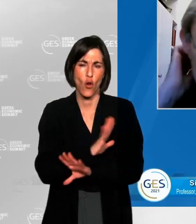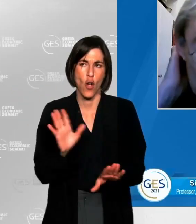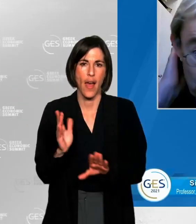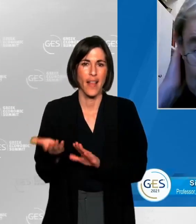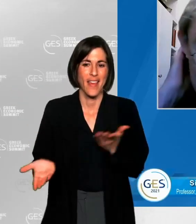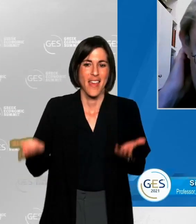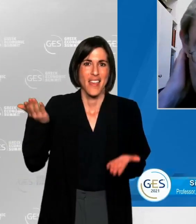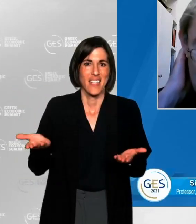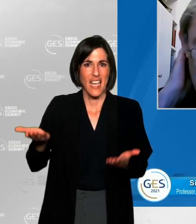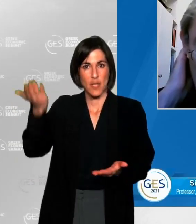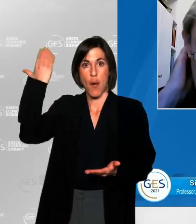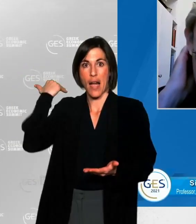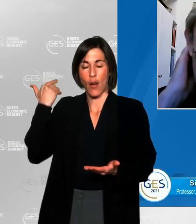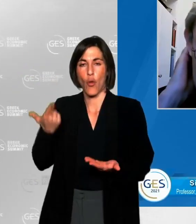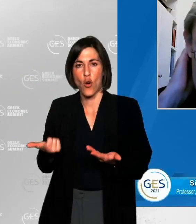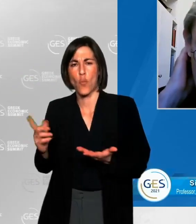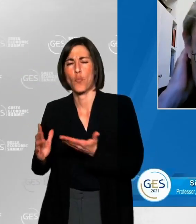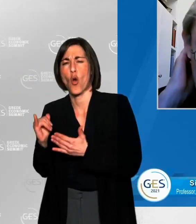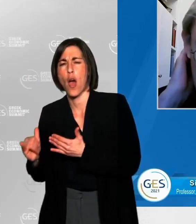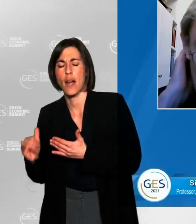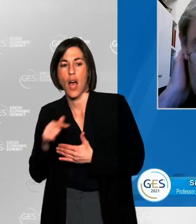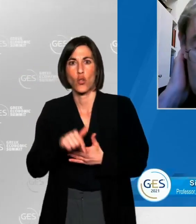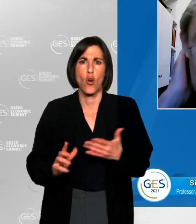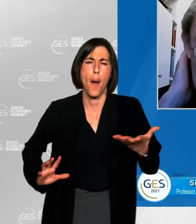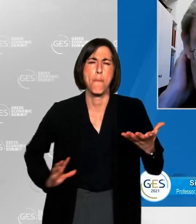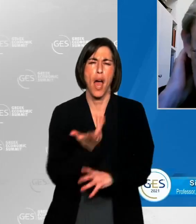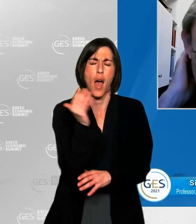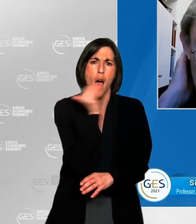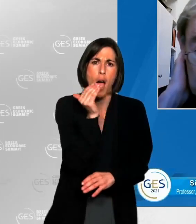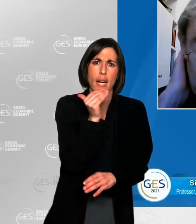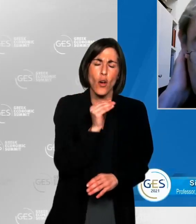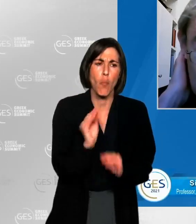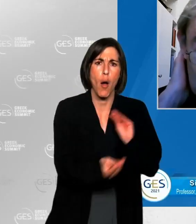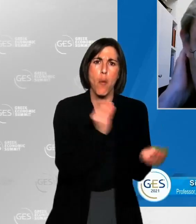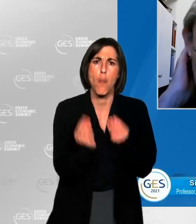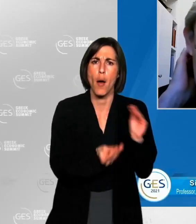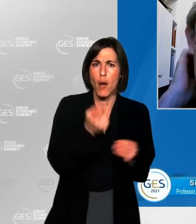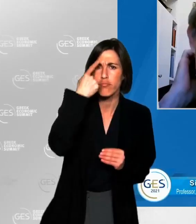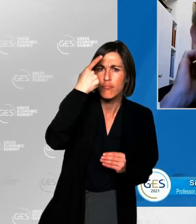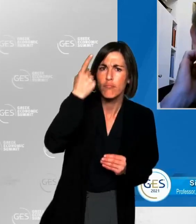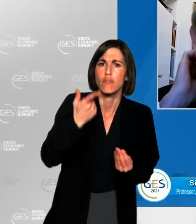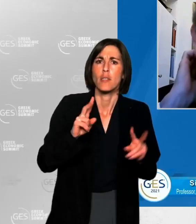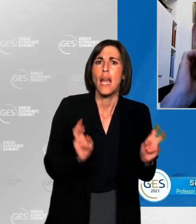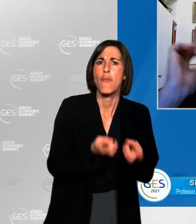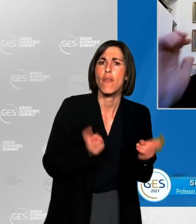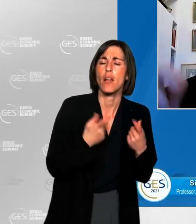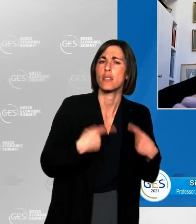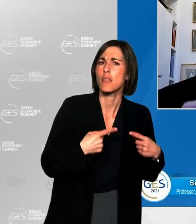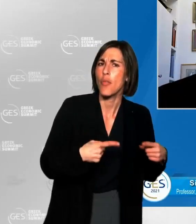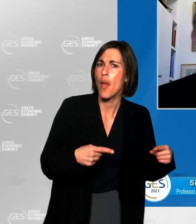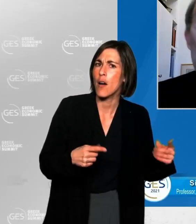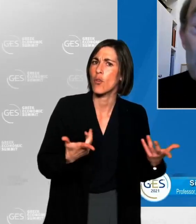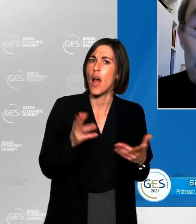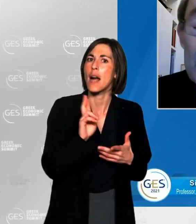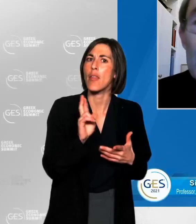is spreading much faster. You don't really need to look beyond the smartphone and artificial intelligence to realize